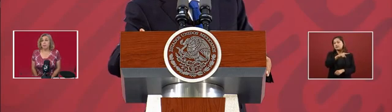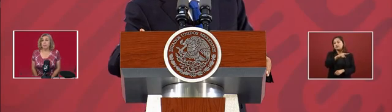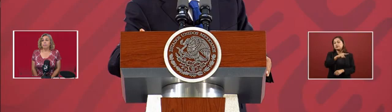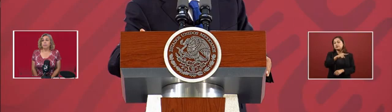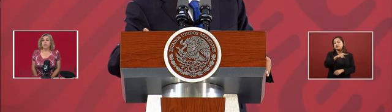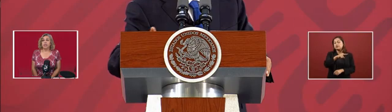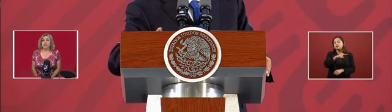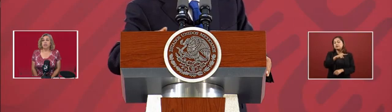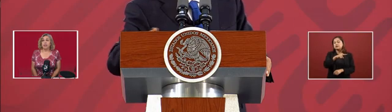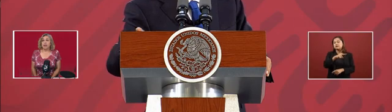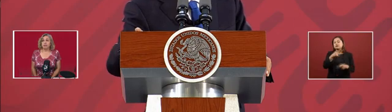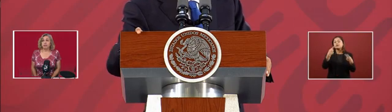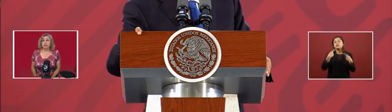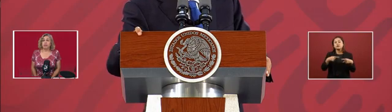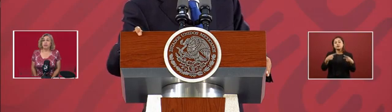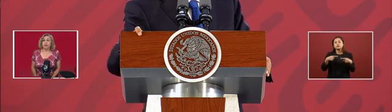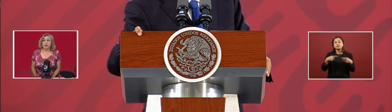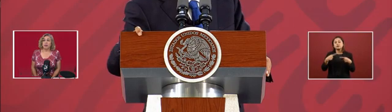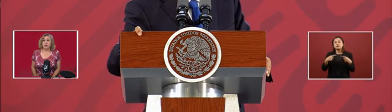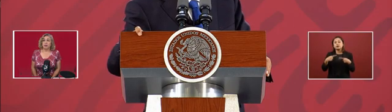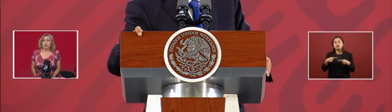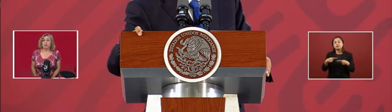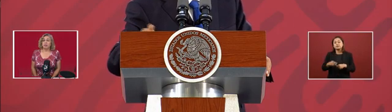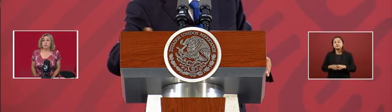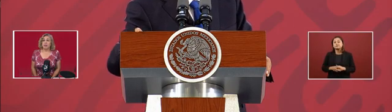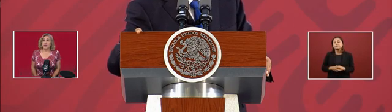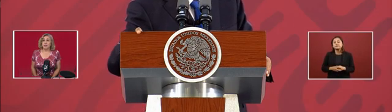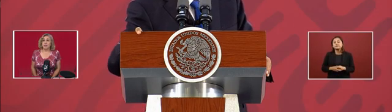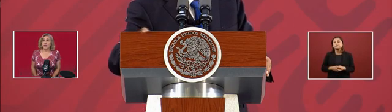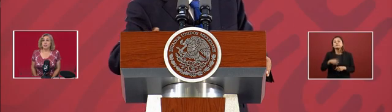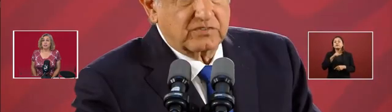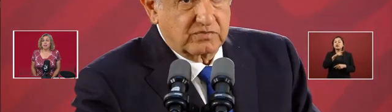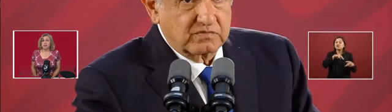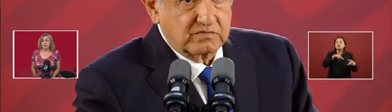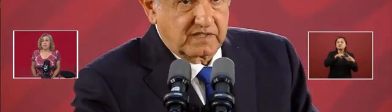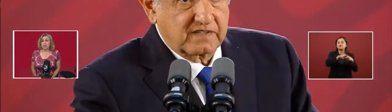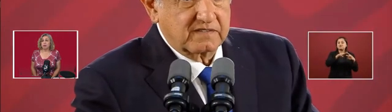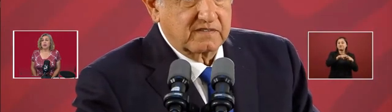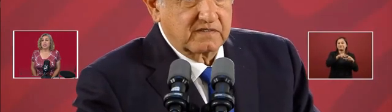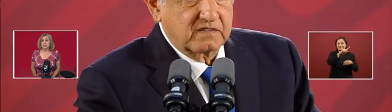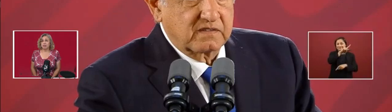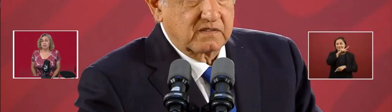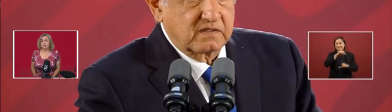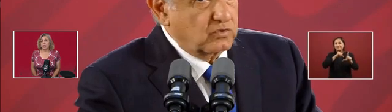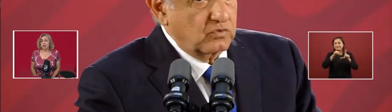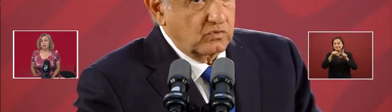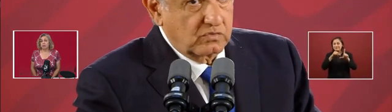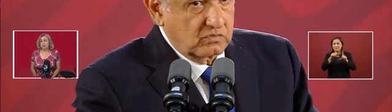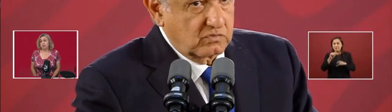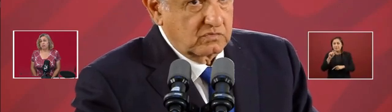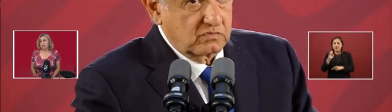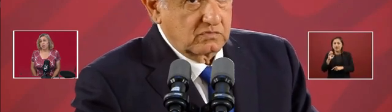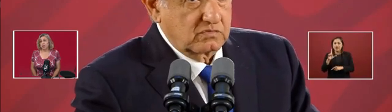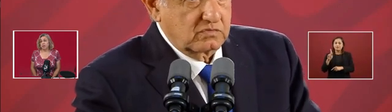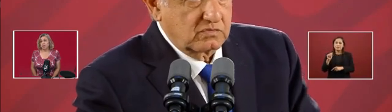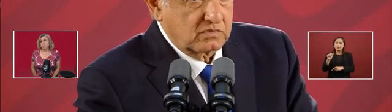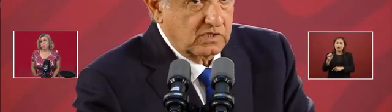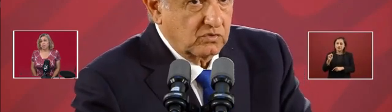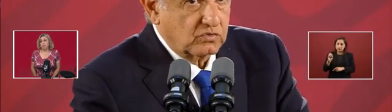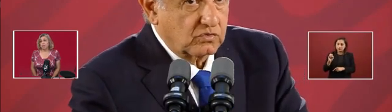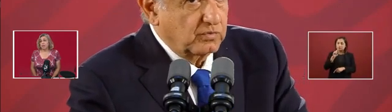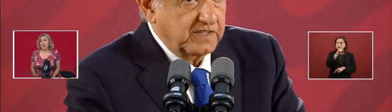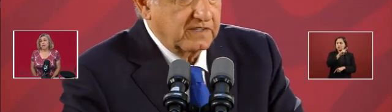also informar due a ustedes, to being fundamental. a veces ustedes, a la gente, And then y you luego can inform the people. van a acudirse a